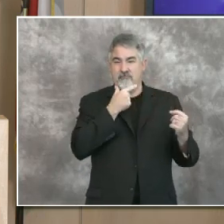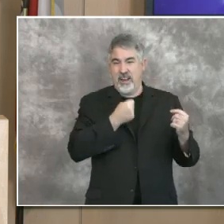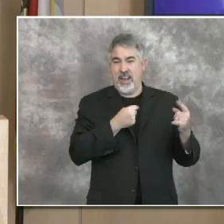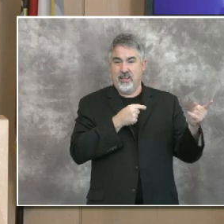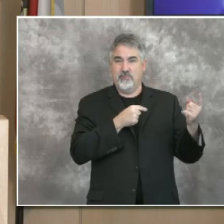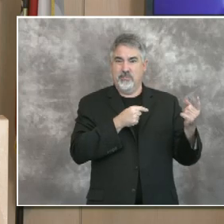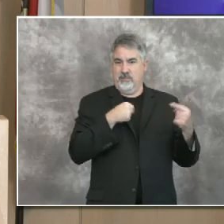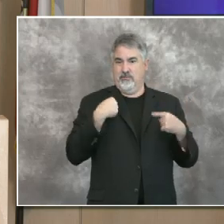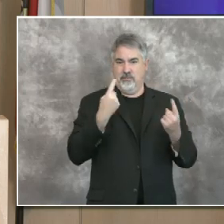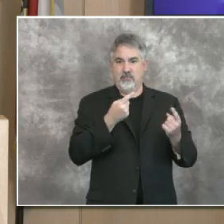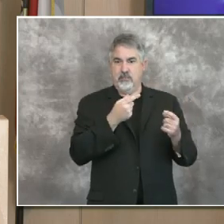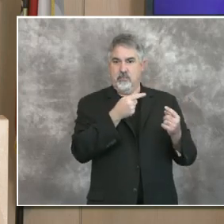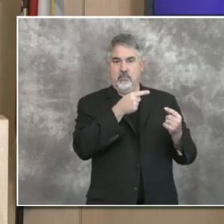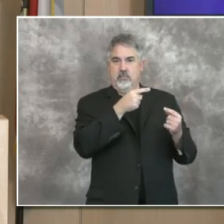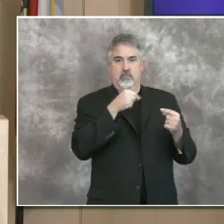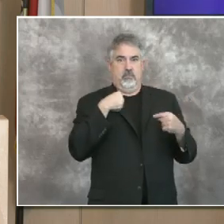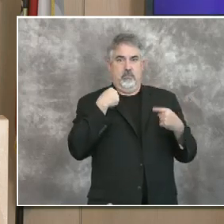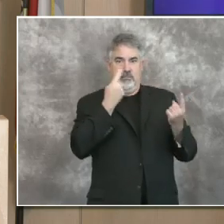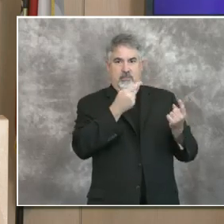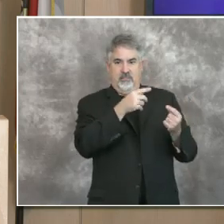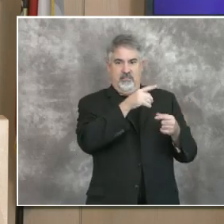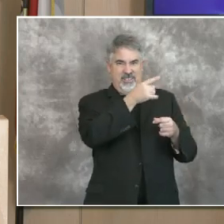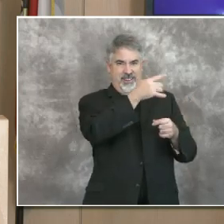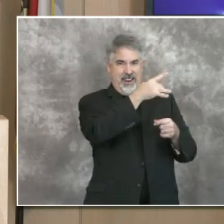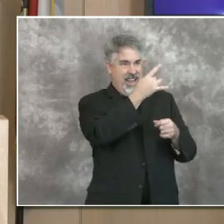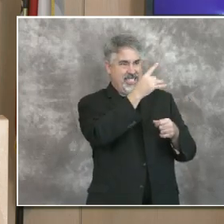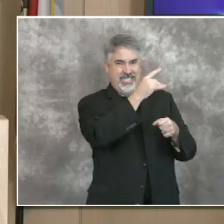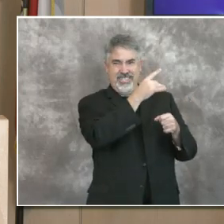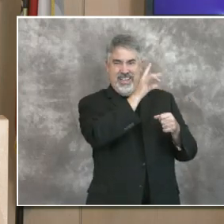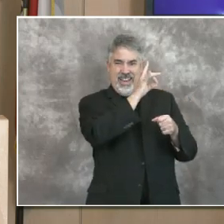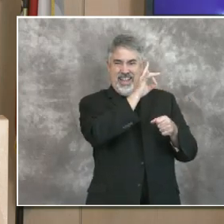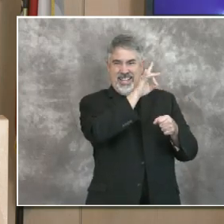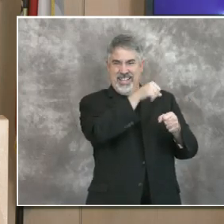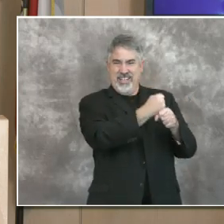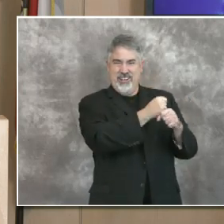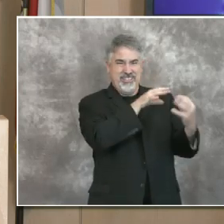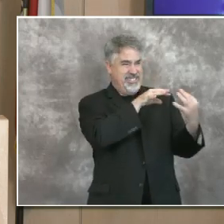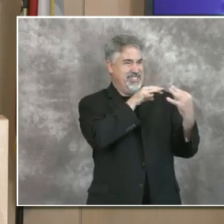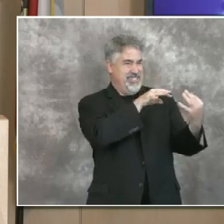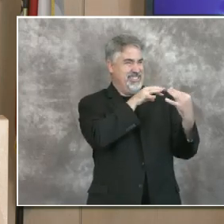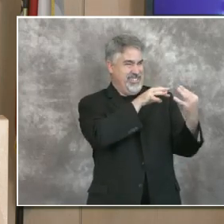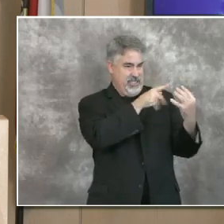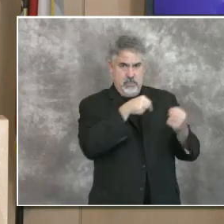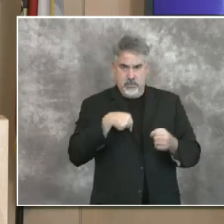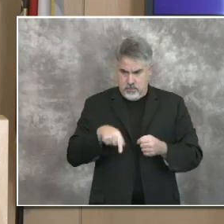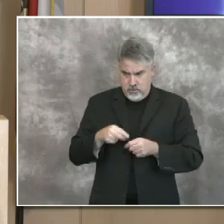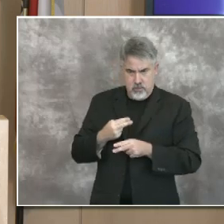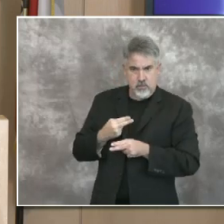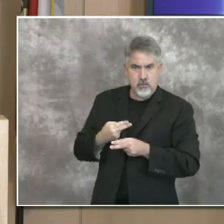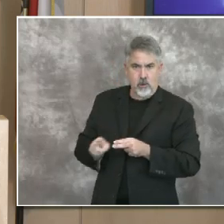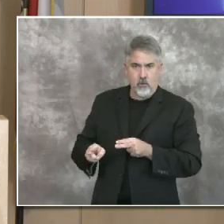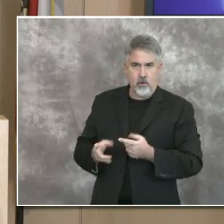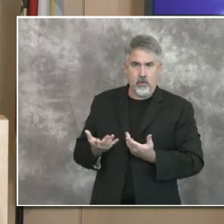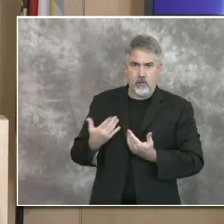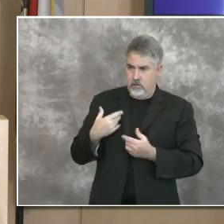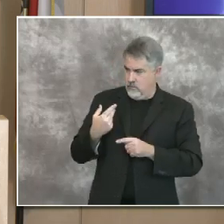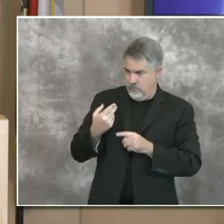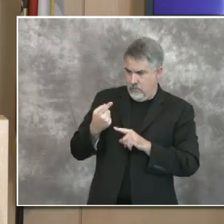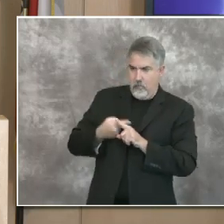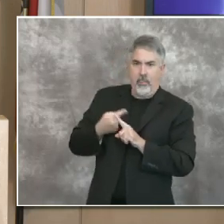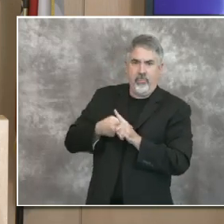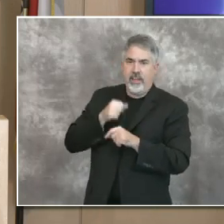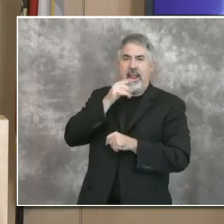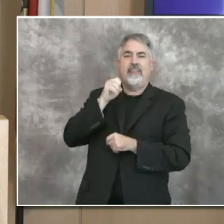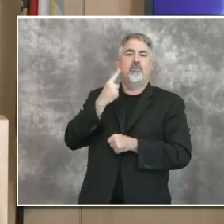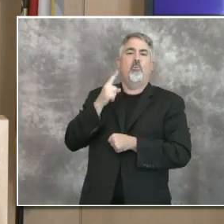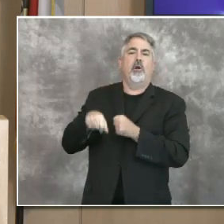18 years. We've hit 58,000 COVID-19 deaths in just 2 months. I cite